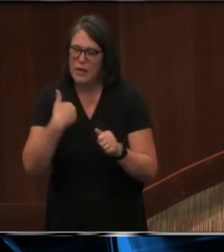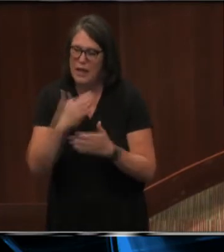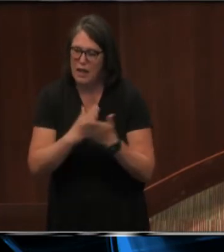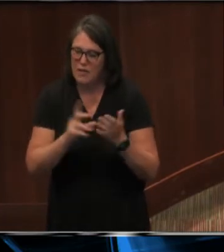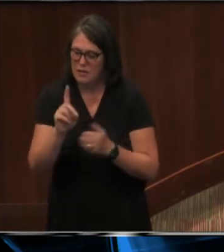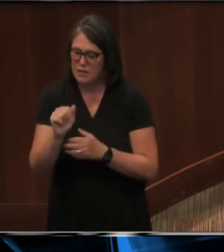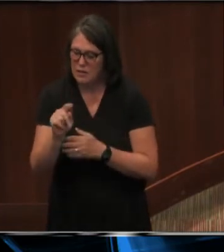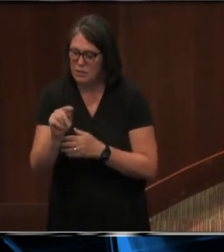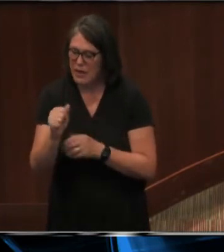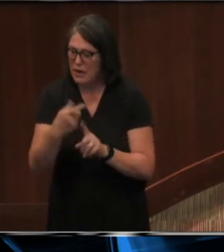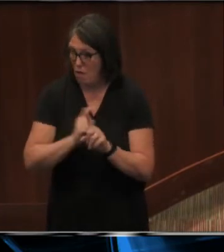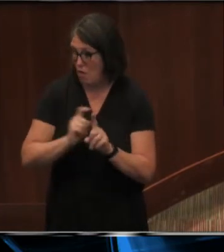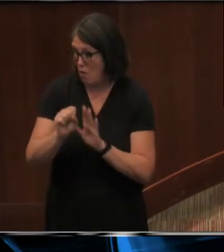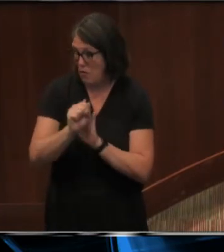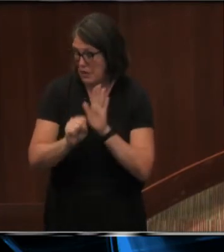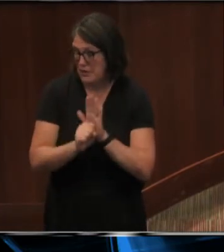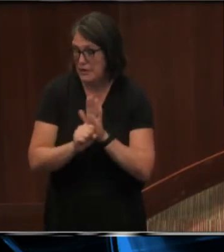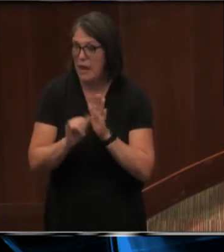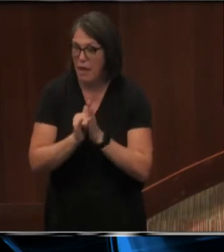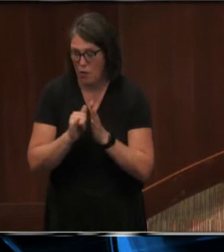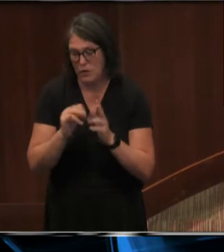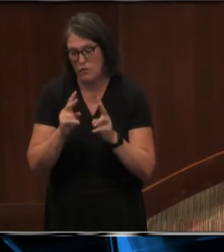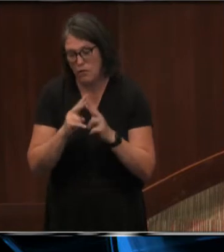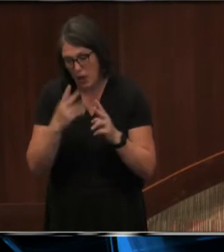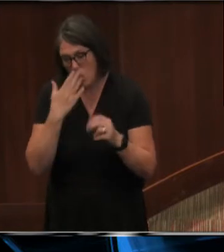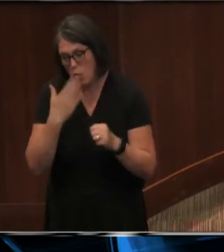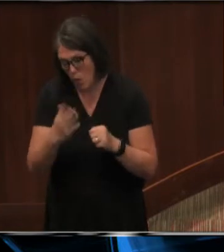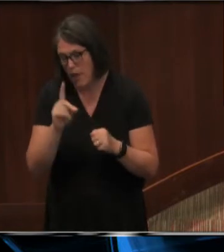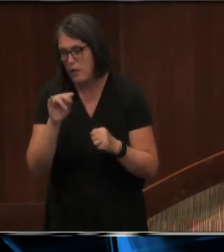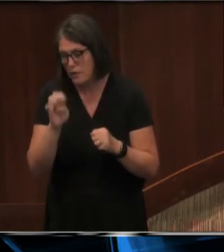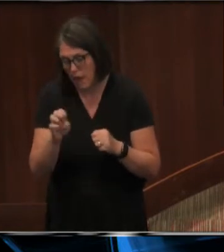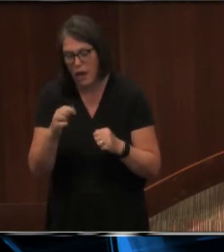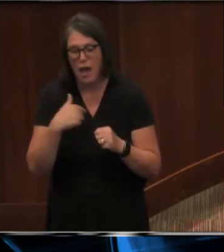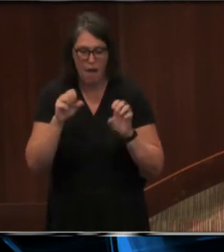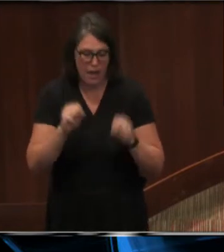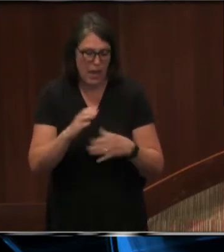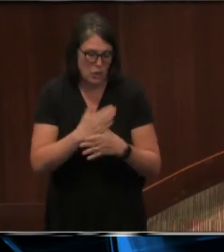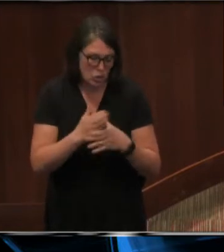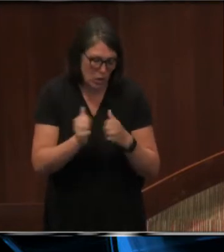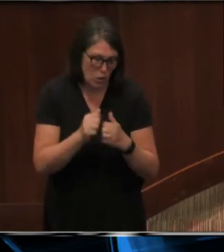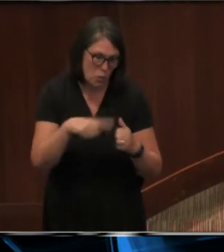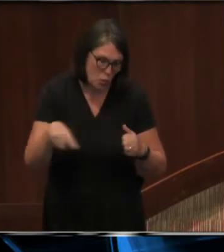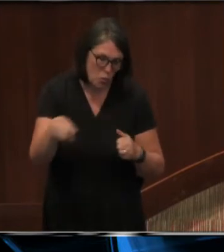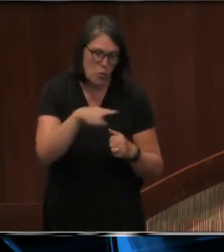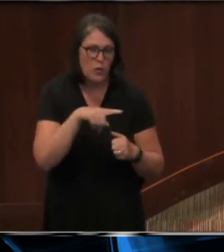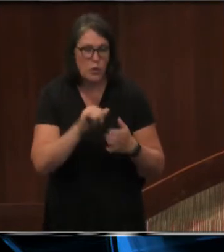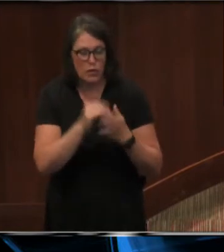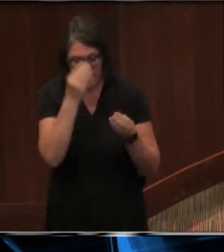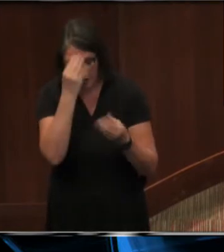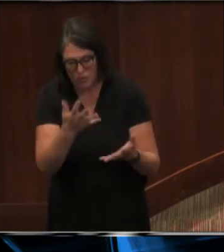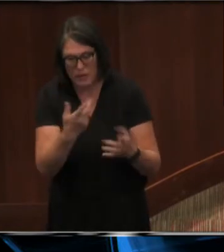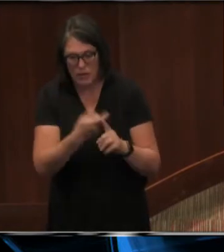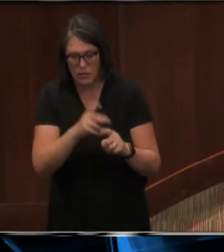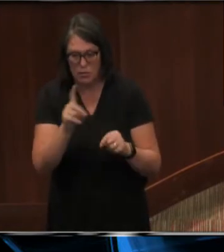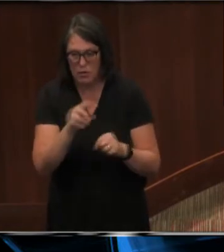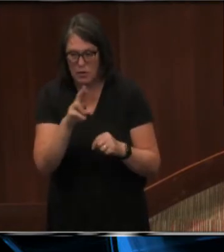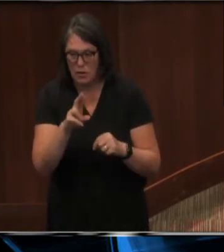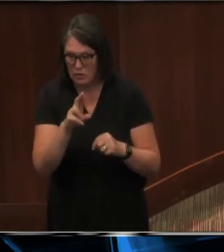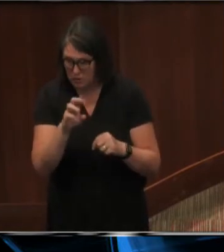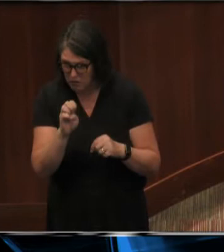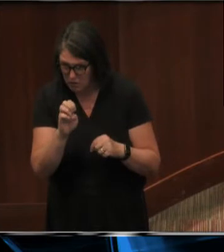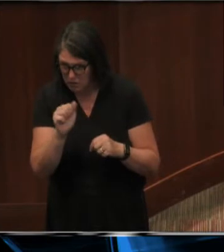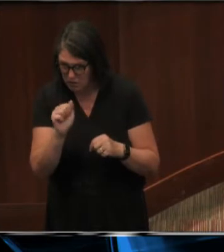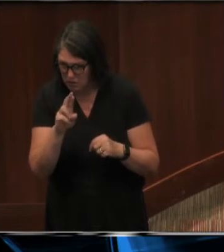the state that was very well done that we will be able to share with you. I was able to get that information from Dr. Early,